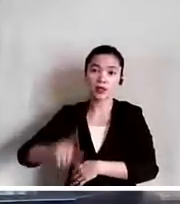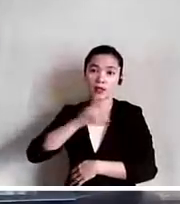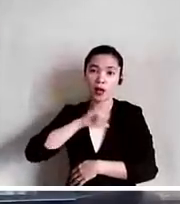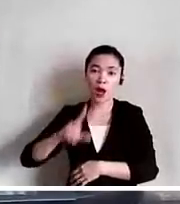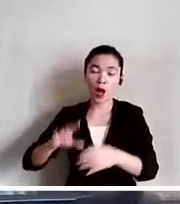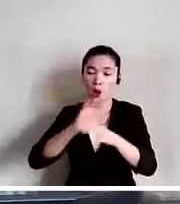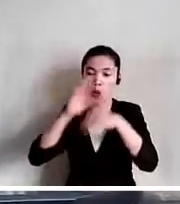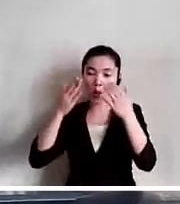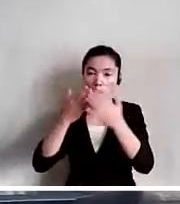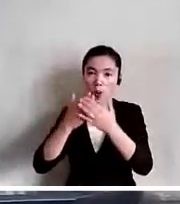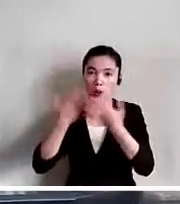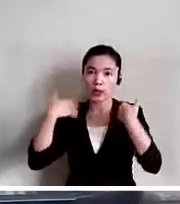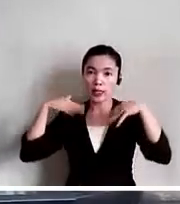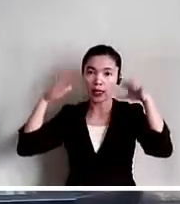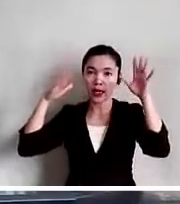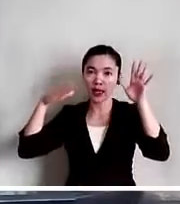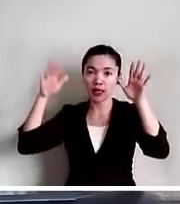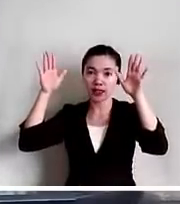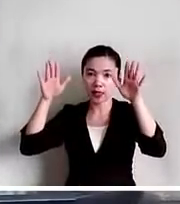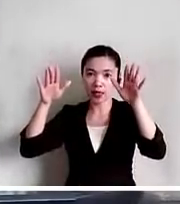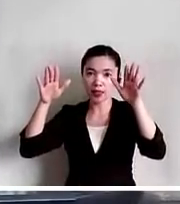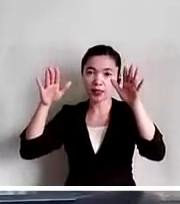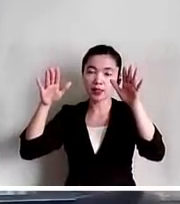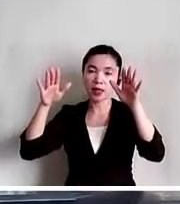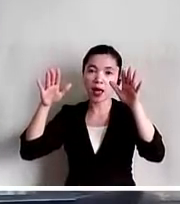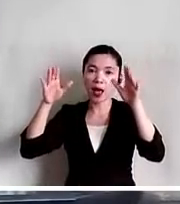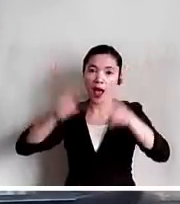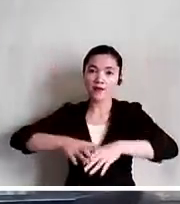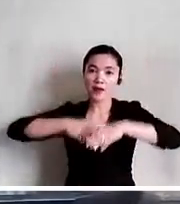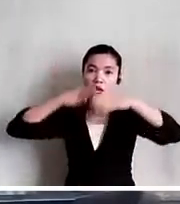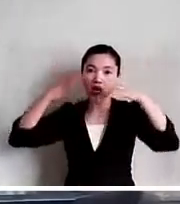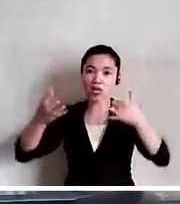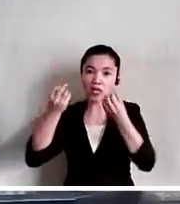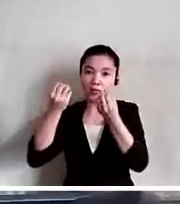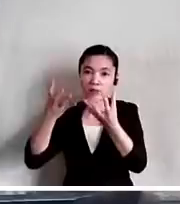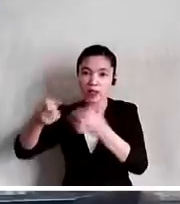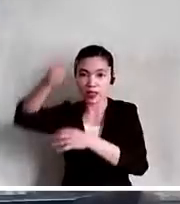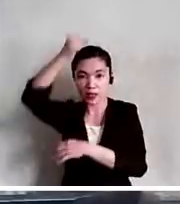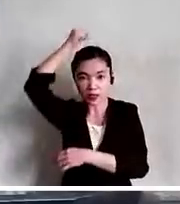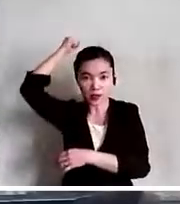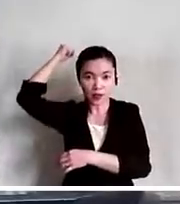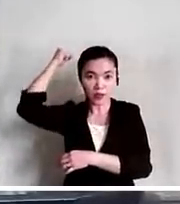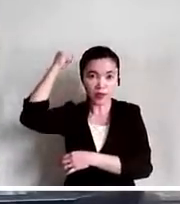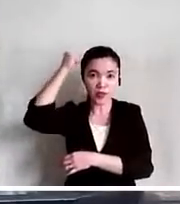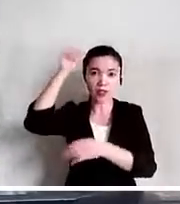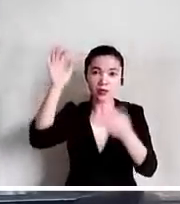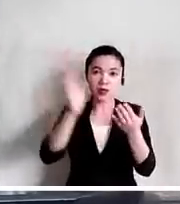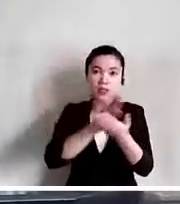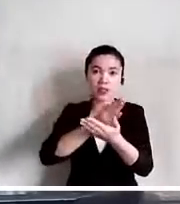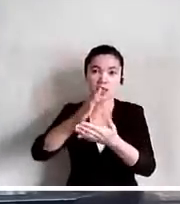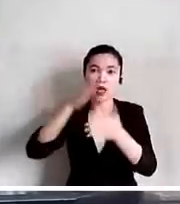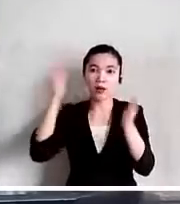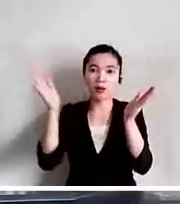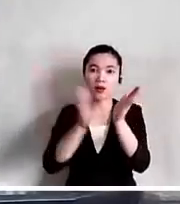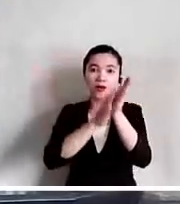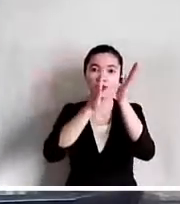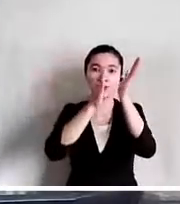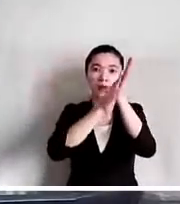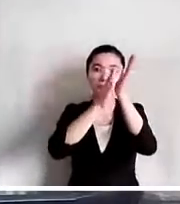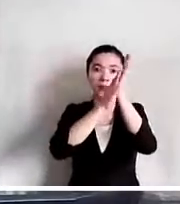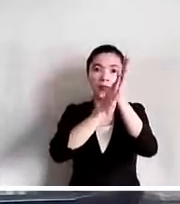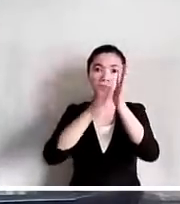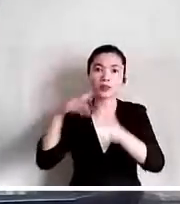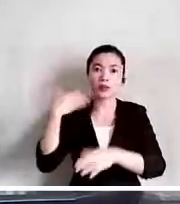and archangels and with the great multitude of saints, we sing the hymn of your praise as without end we all